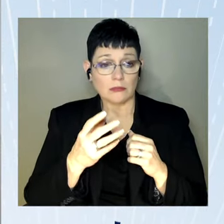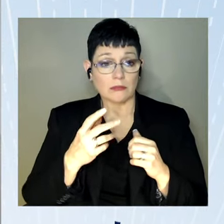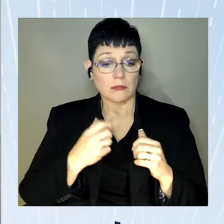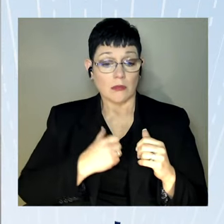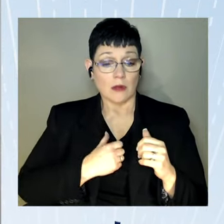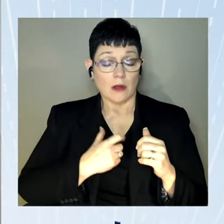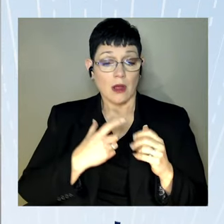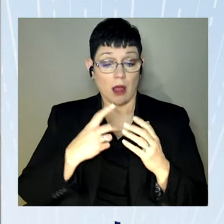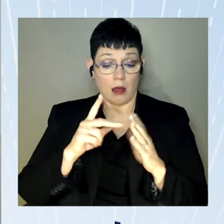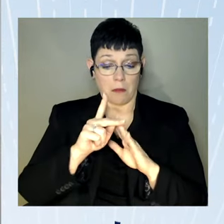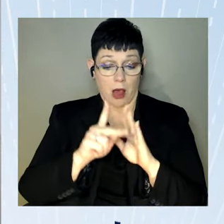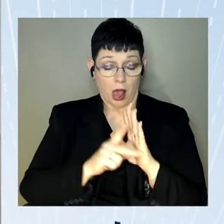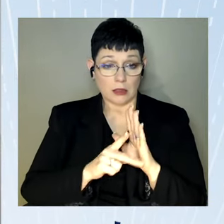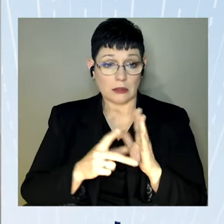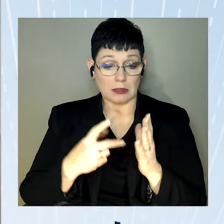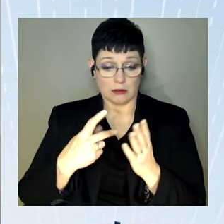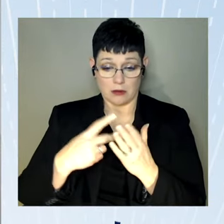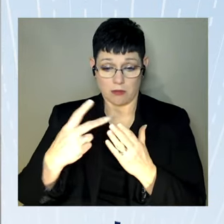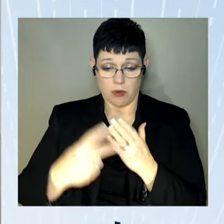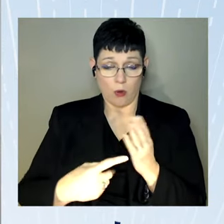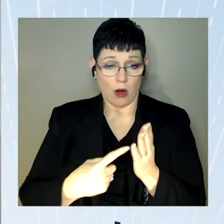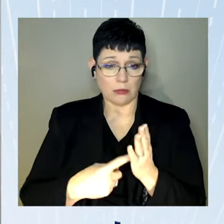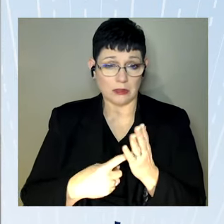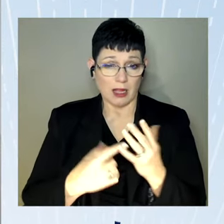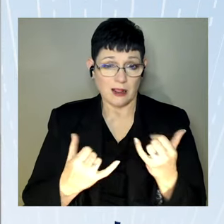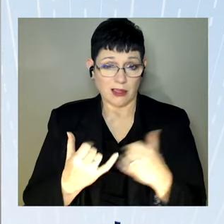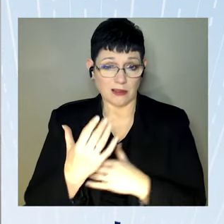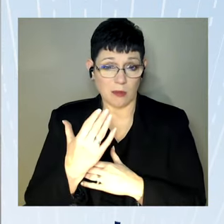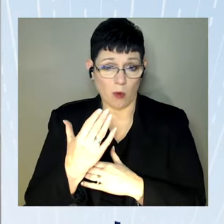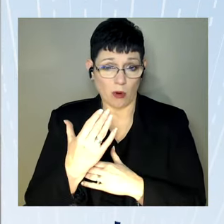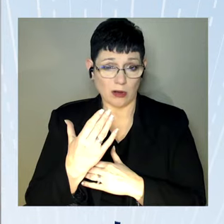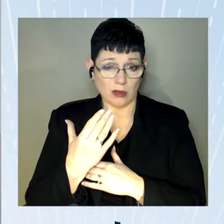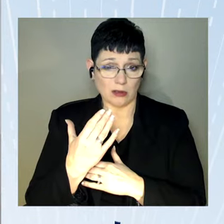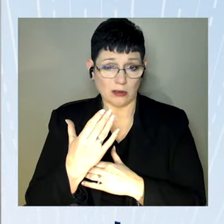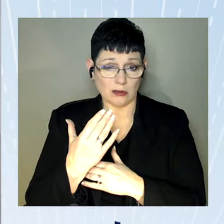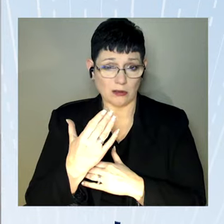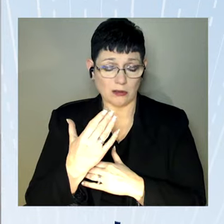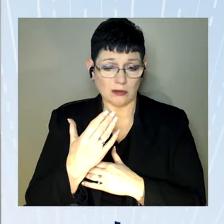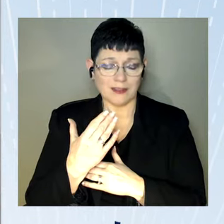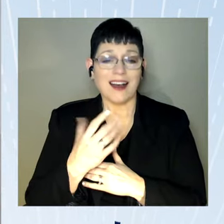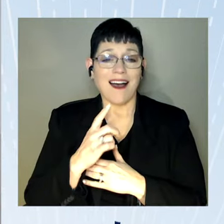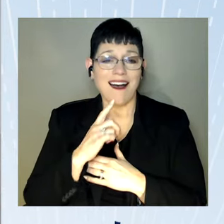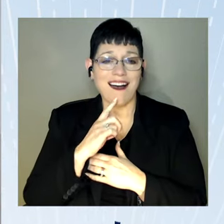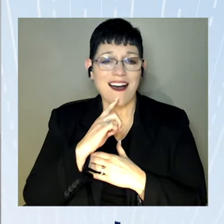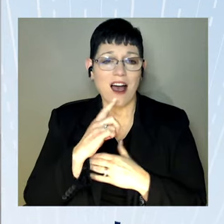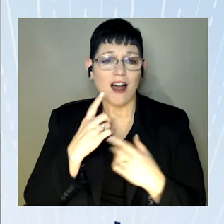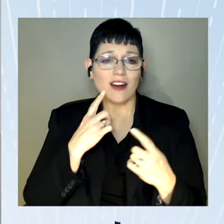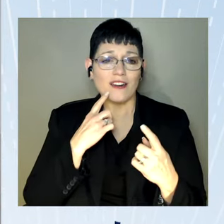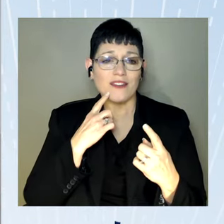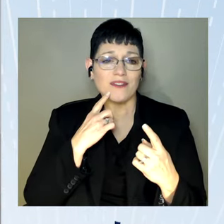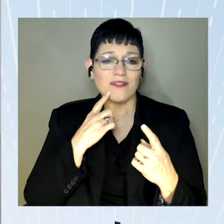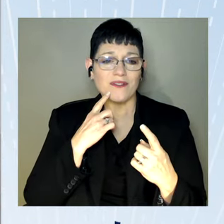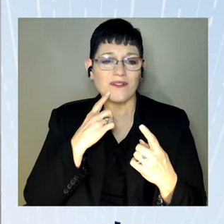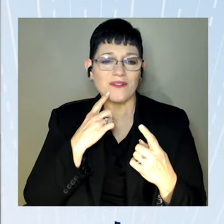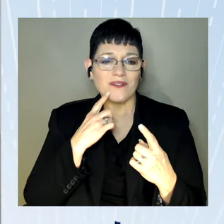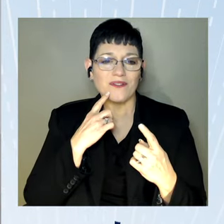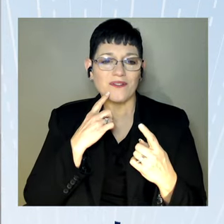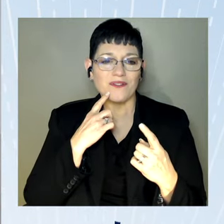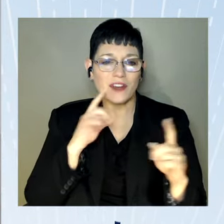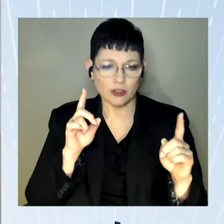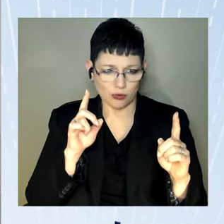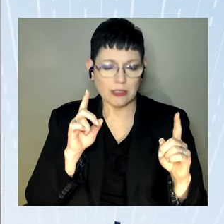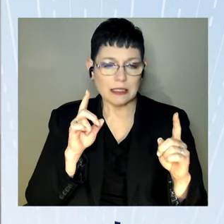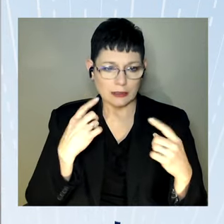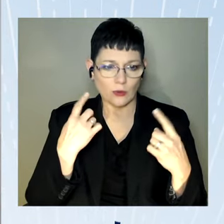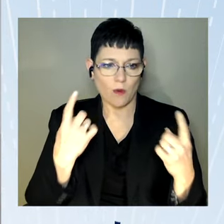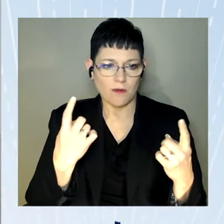were discussed today, these are victories. These are victories. And these victories belong to